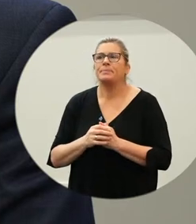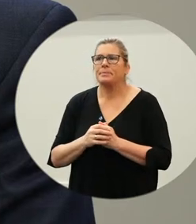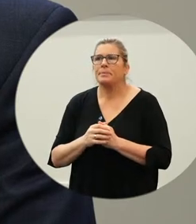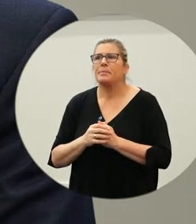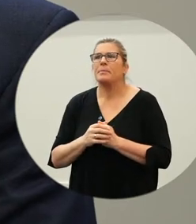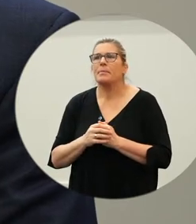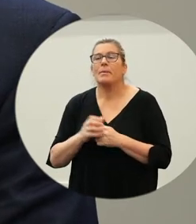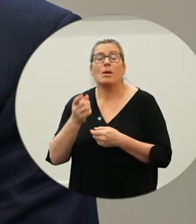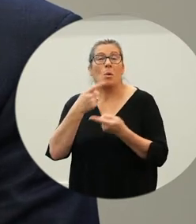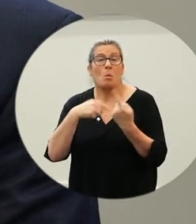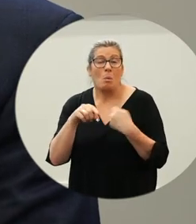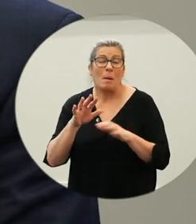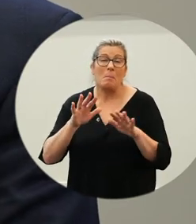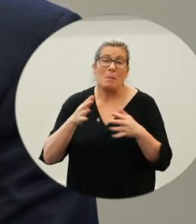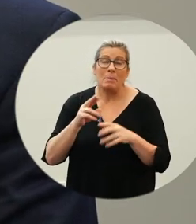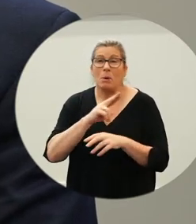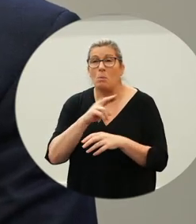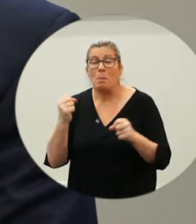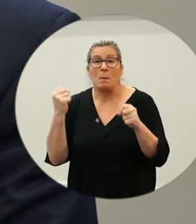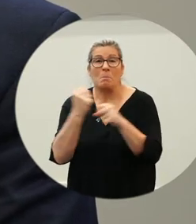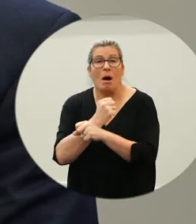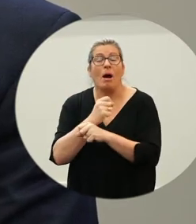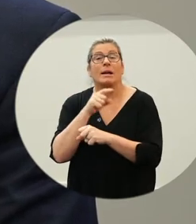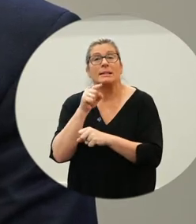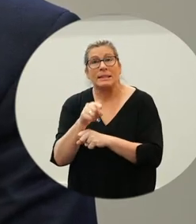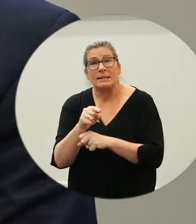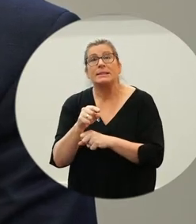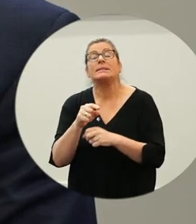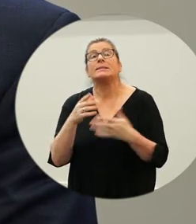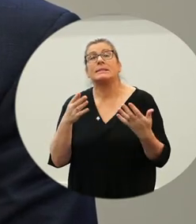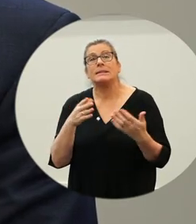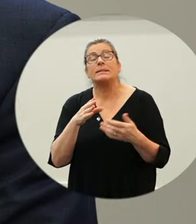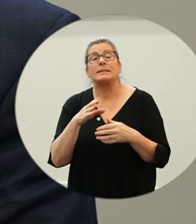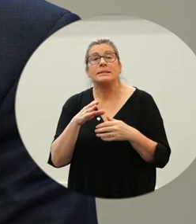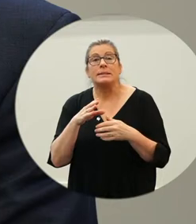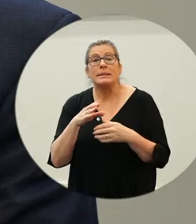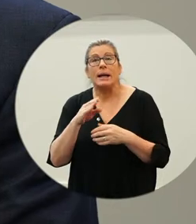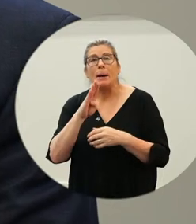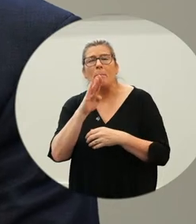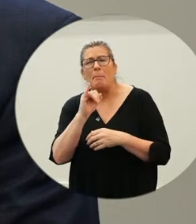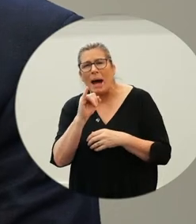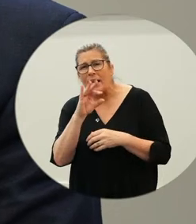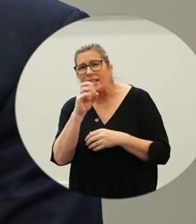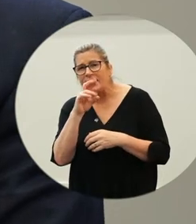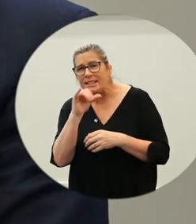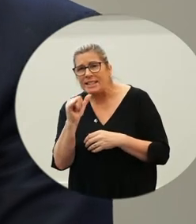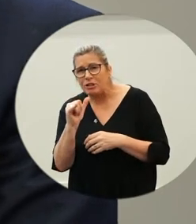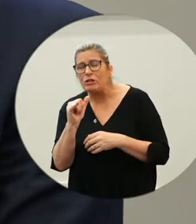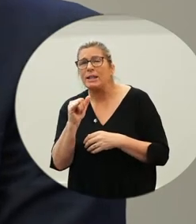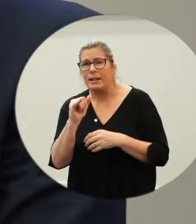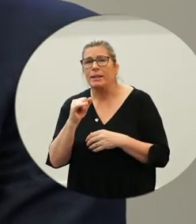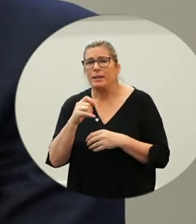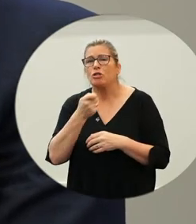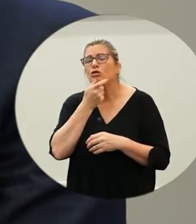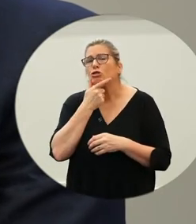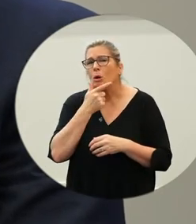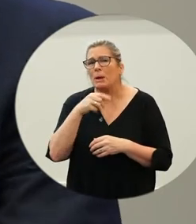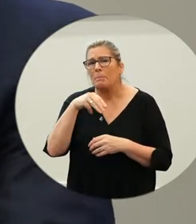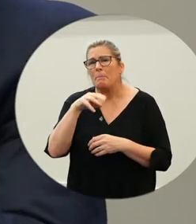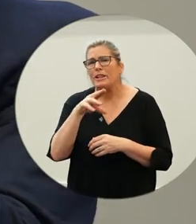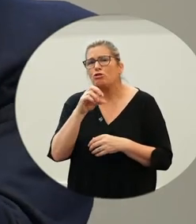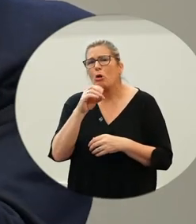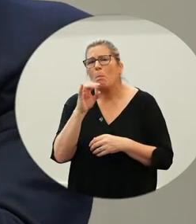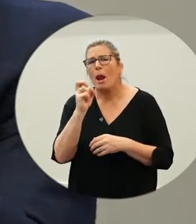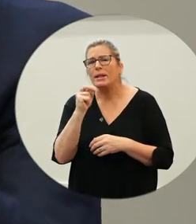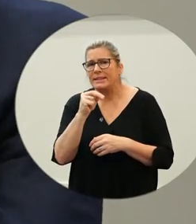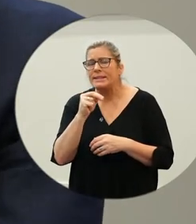We're probably won't be marking this the bicentenary either of the Dublin Metropolitan Police, but the Dublin Metropolitan Police